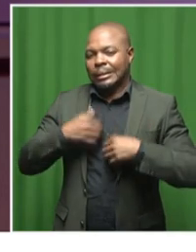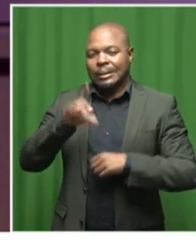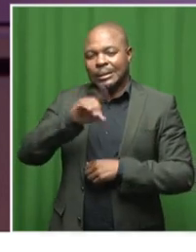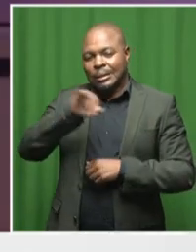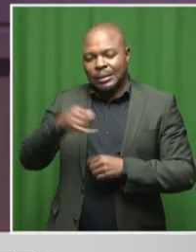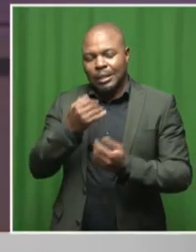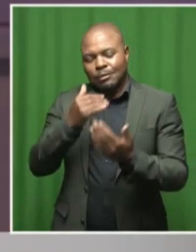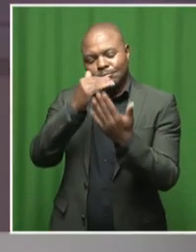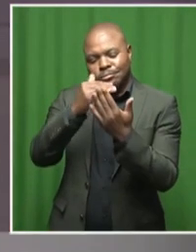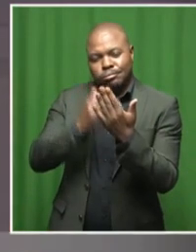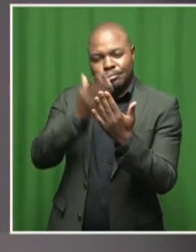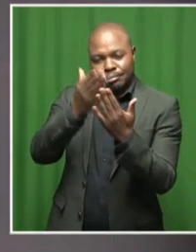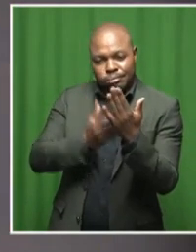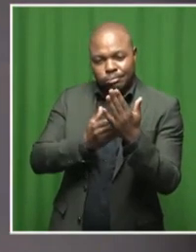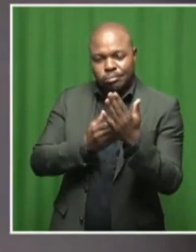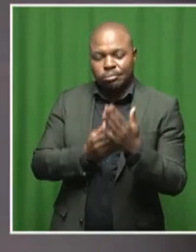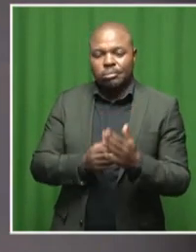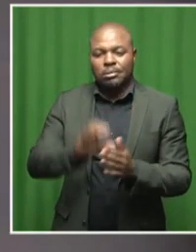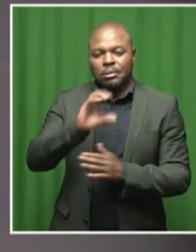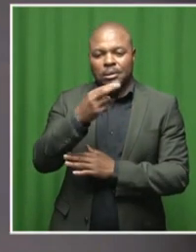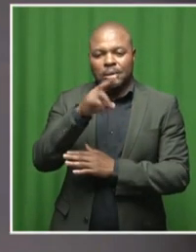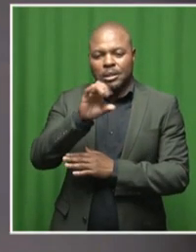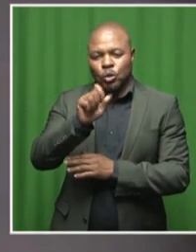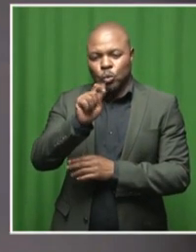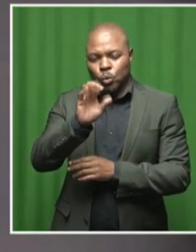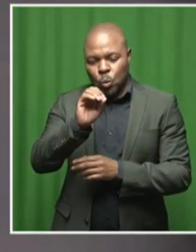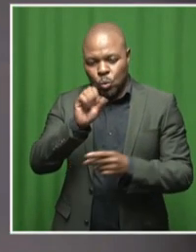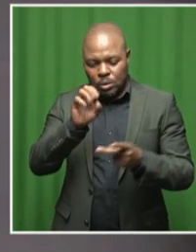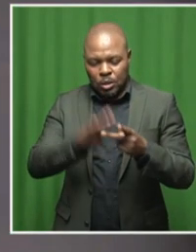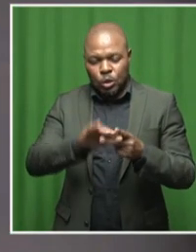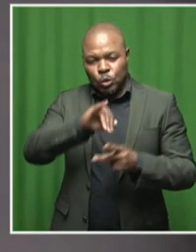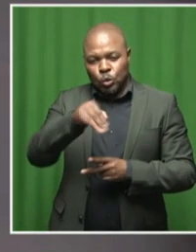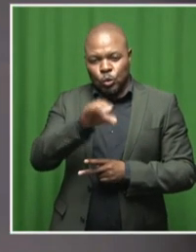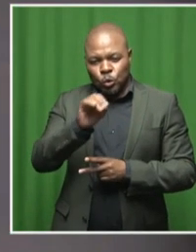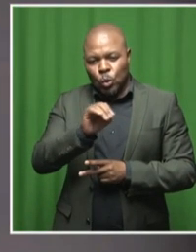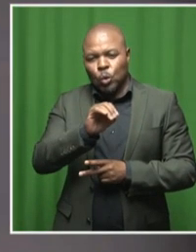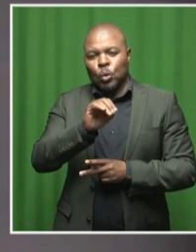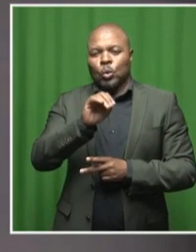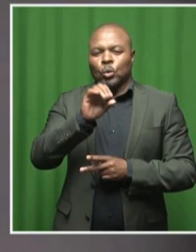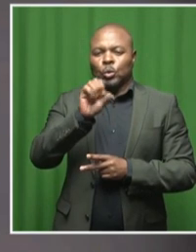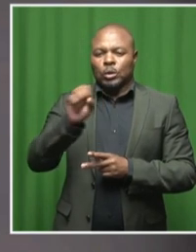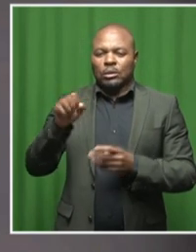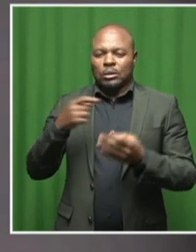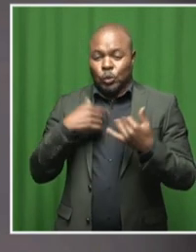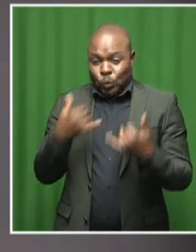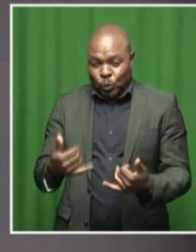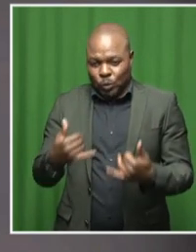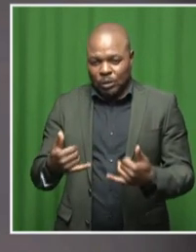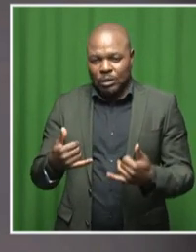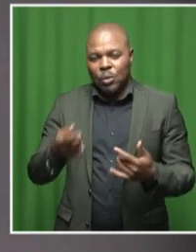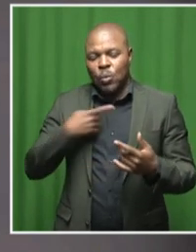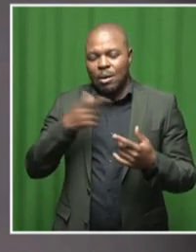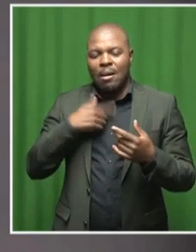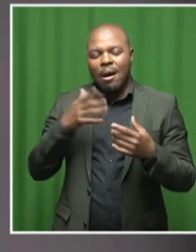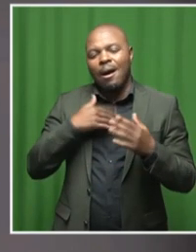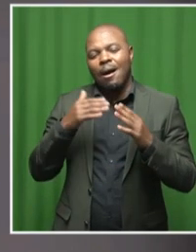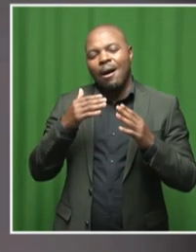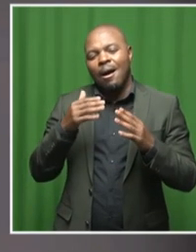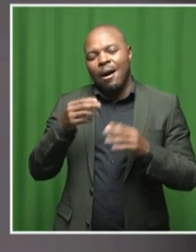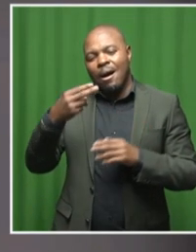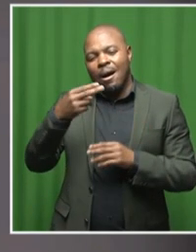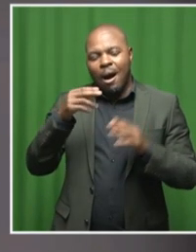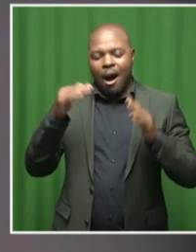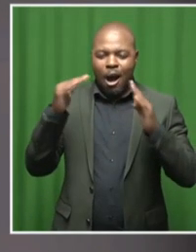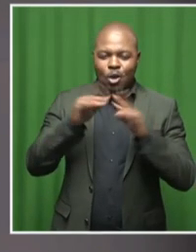DJ lineup, mm-hmm. which is we've got Christos, we've got Jaws. So pretty much today we're going the house route. Right. Yeah, so